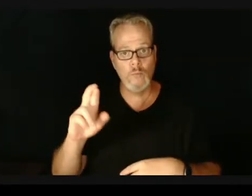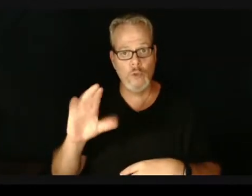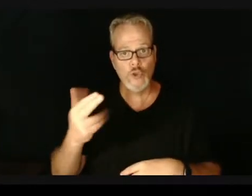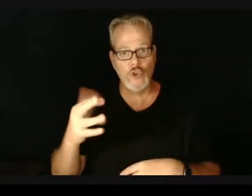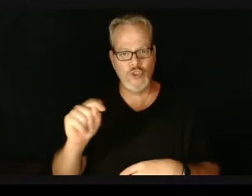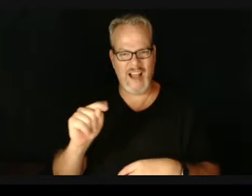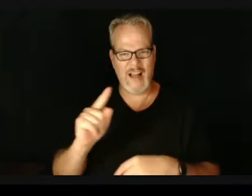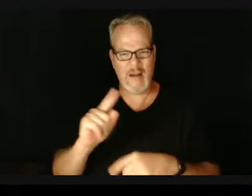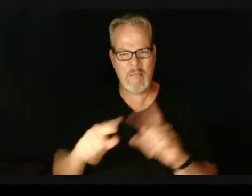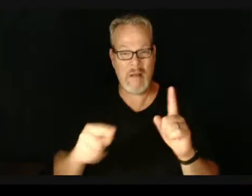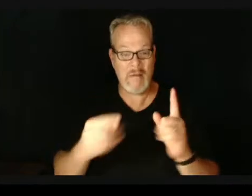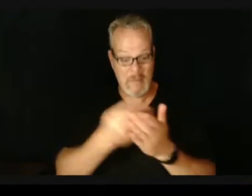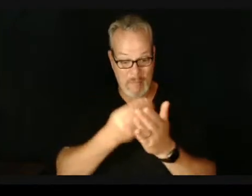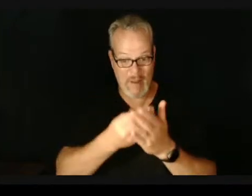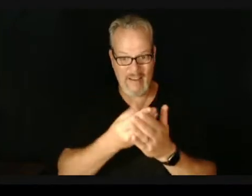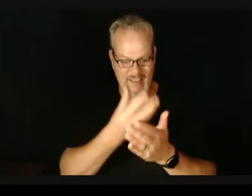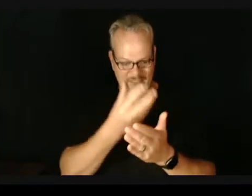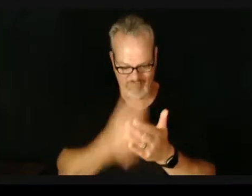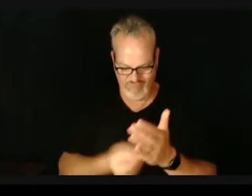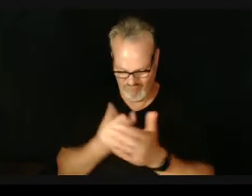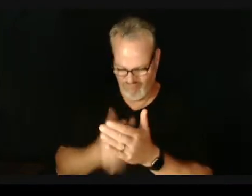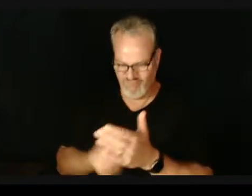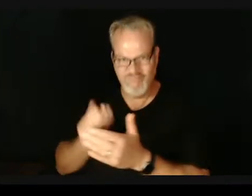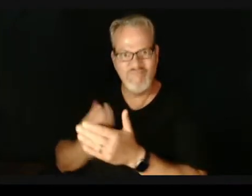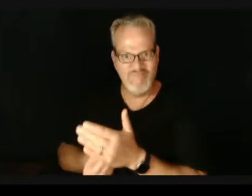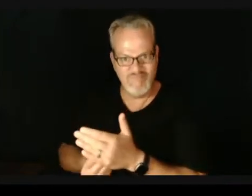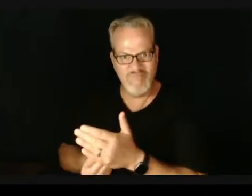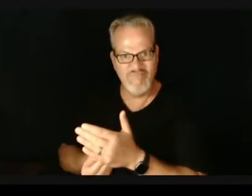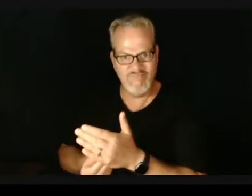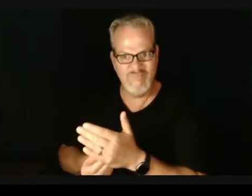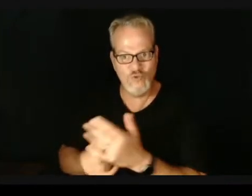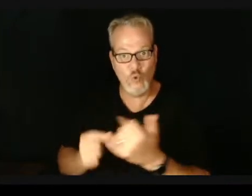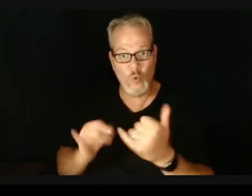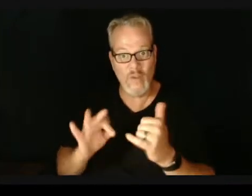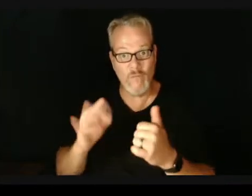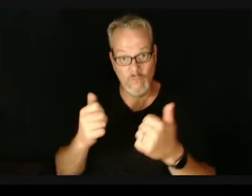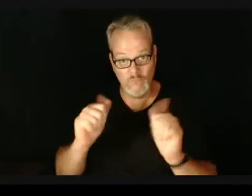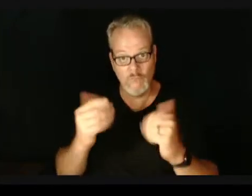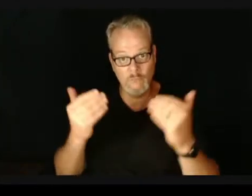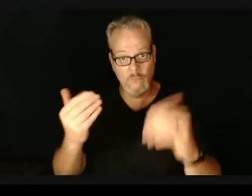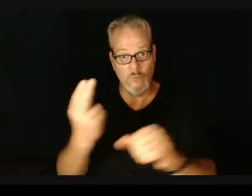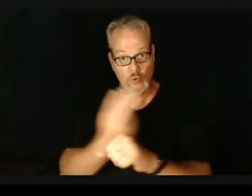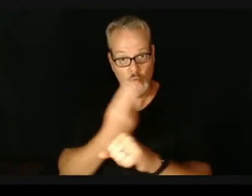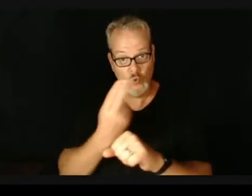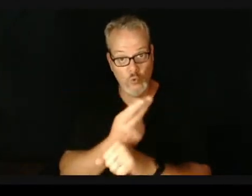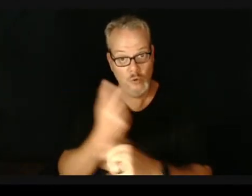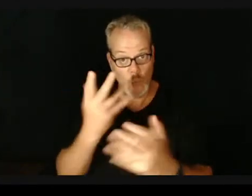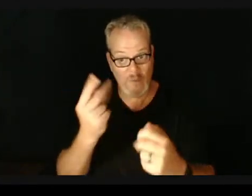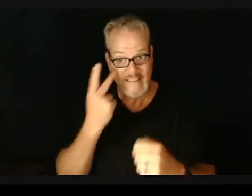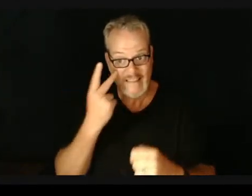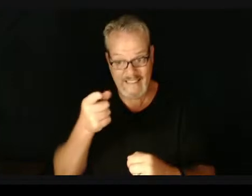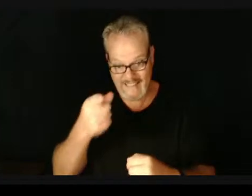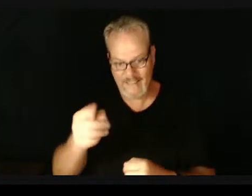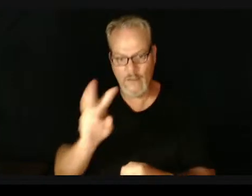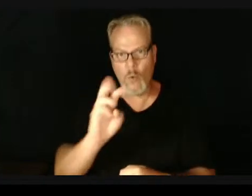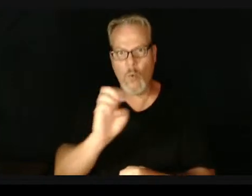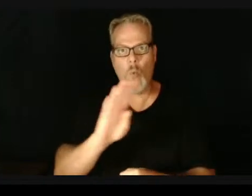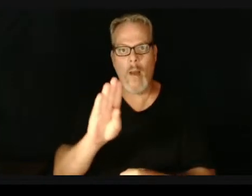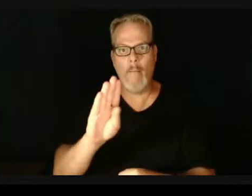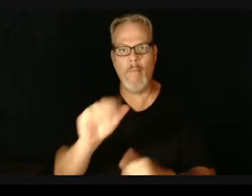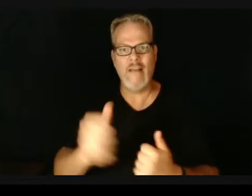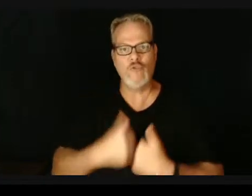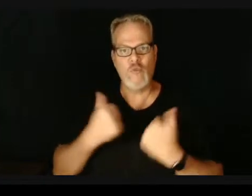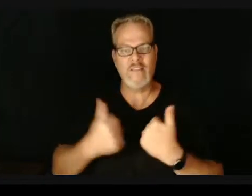the nonprofit when you do use the site. And just in case you want to see that, this is the web address for that. But